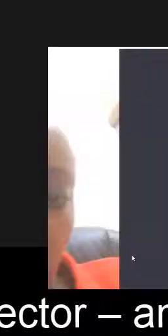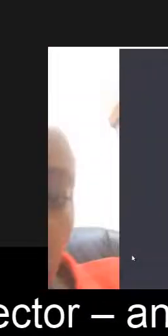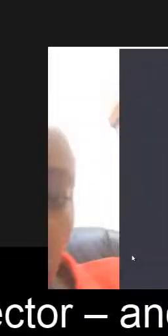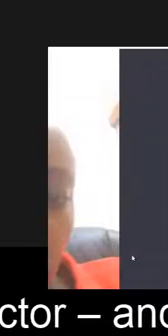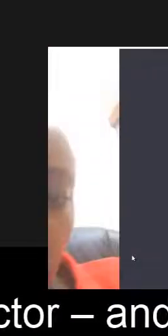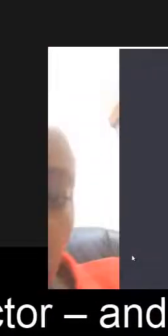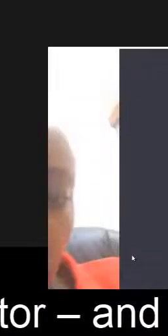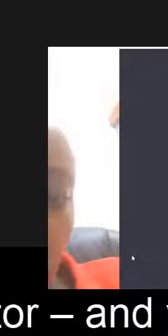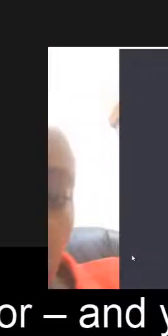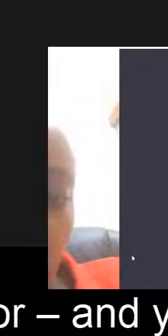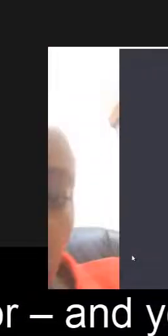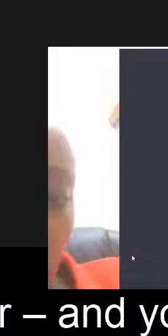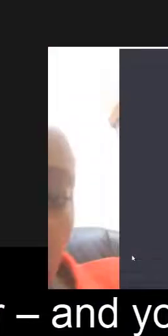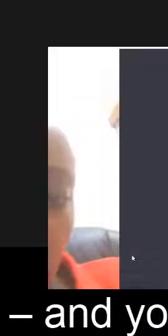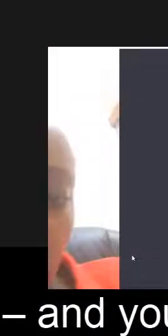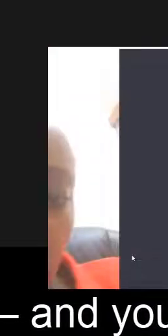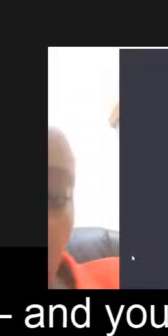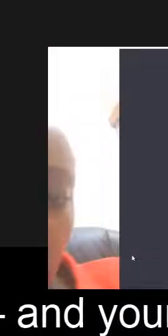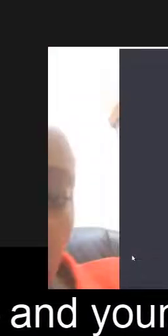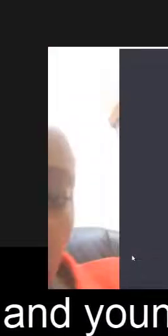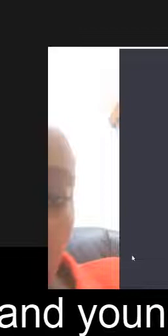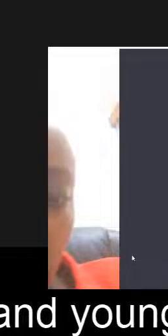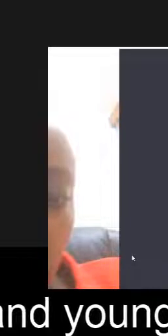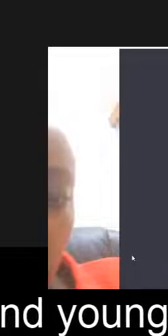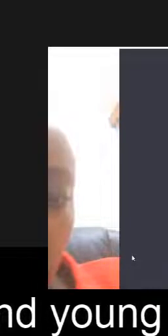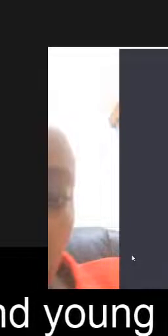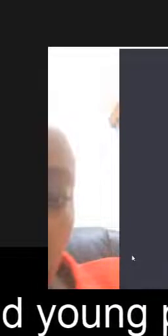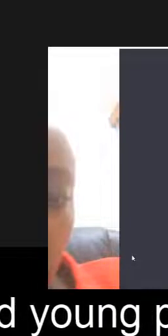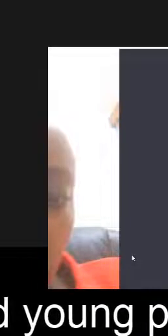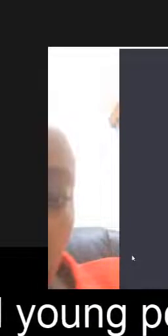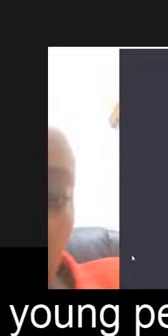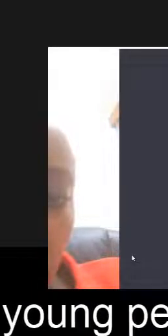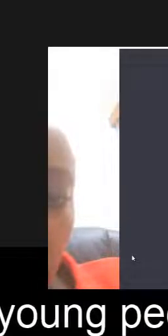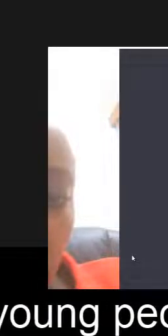especially in relation to COVID-19.